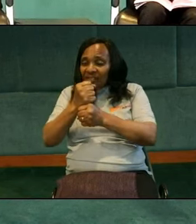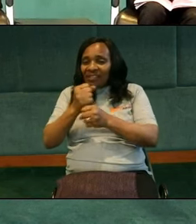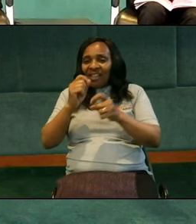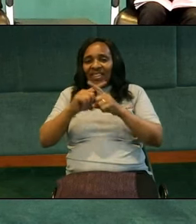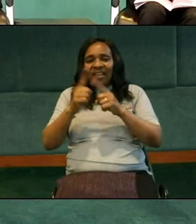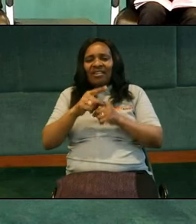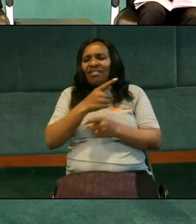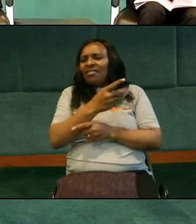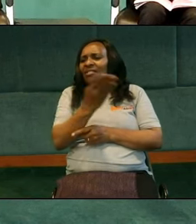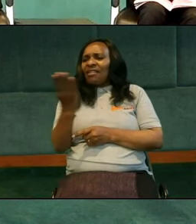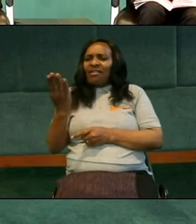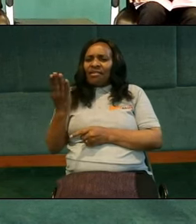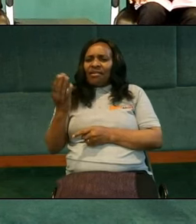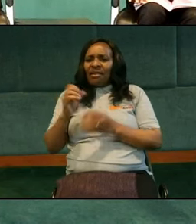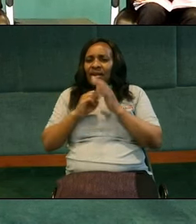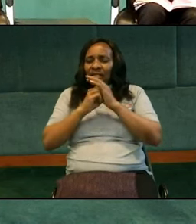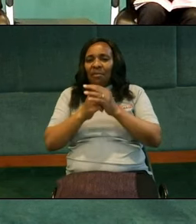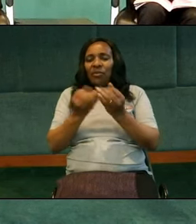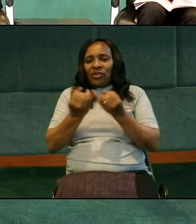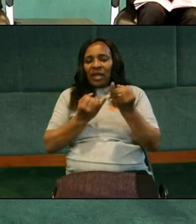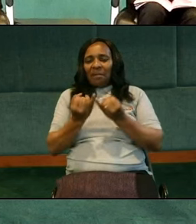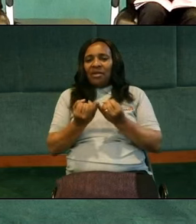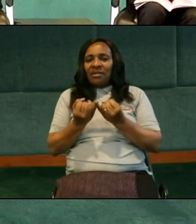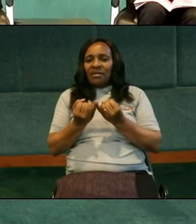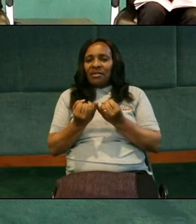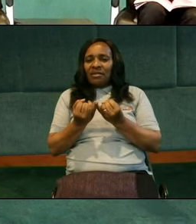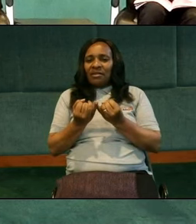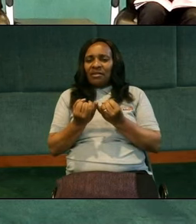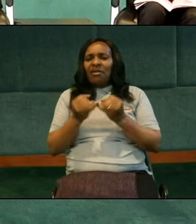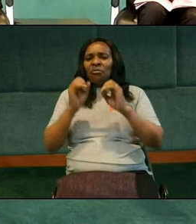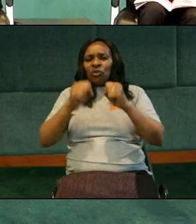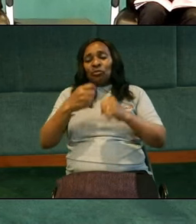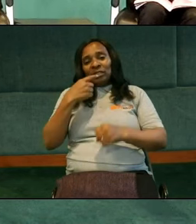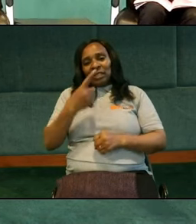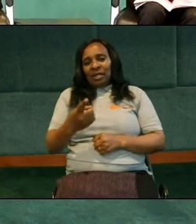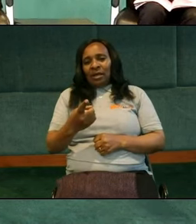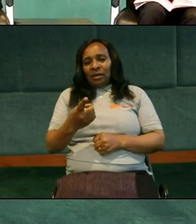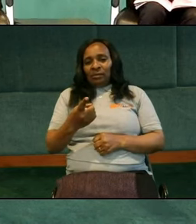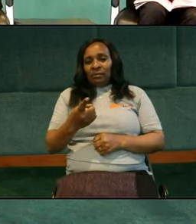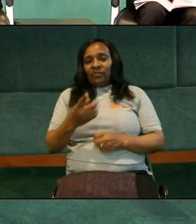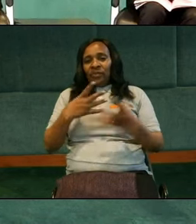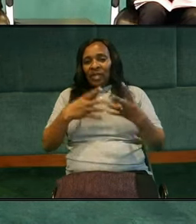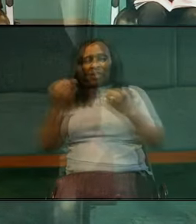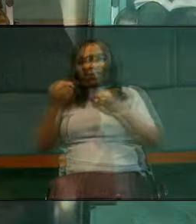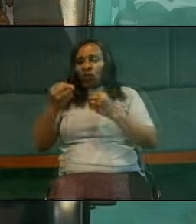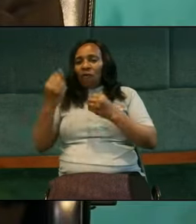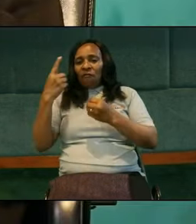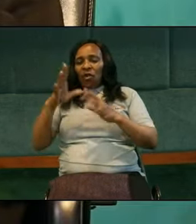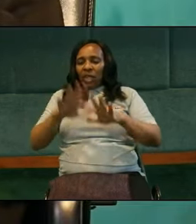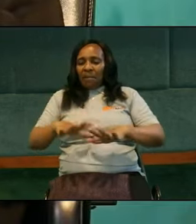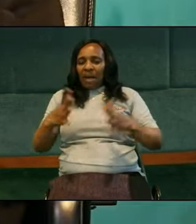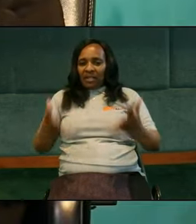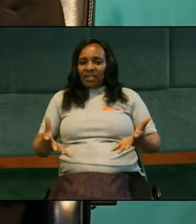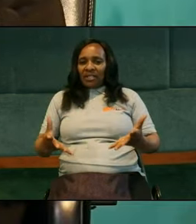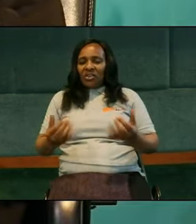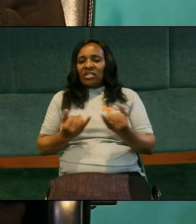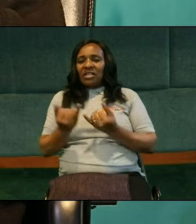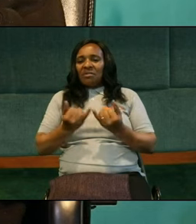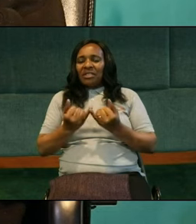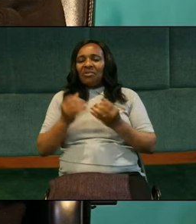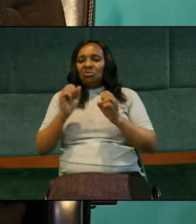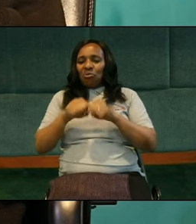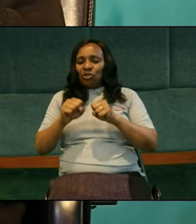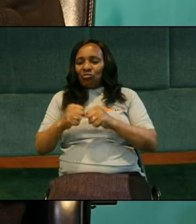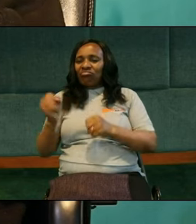They, for example, Sabbath, they can say, let's go for a party or something on Sabbath. Let's hang out